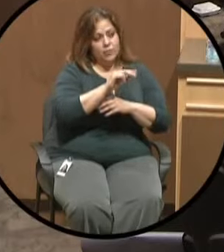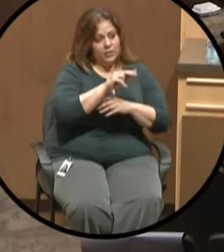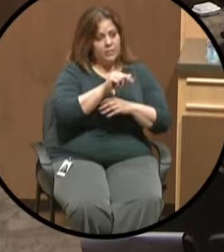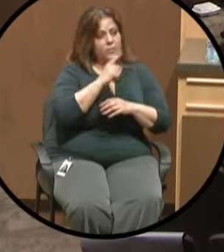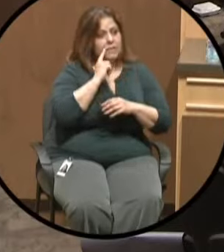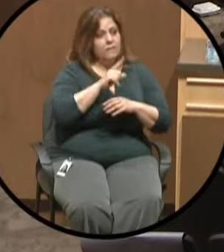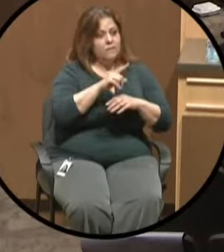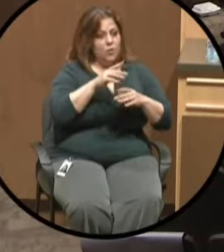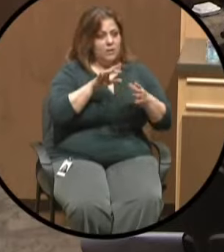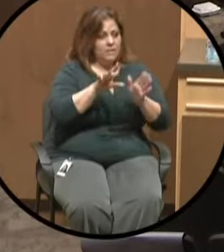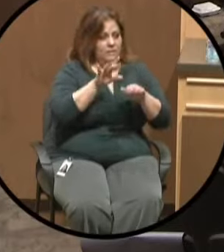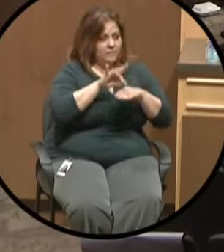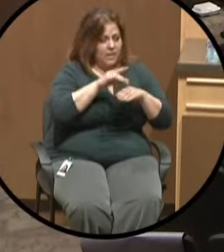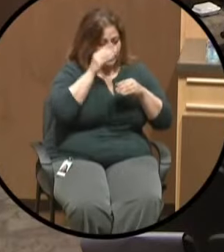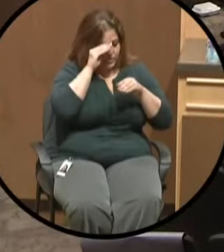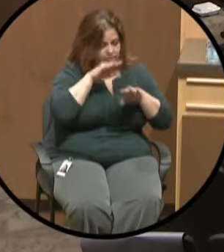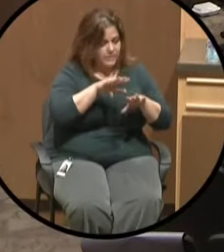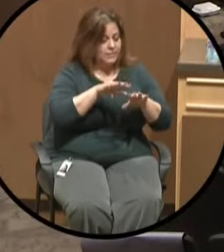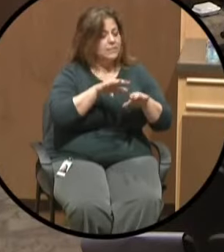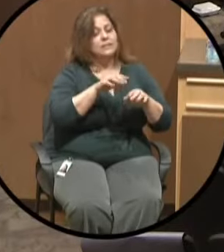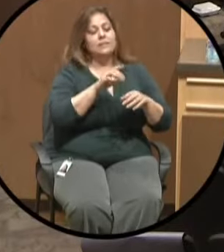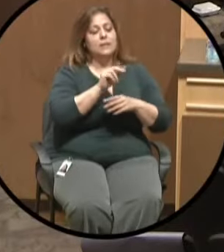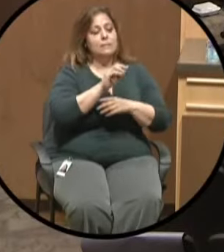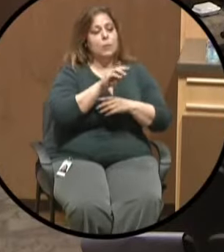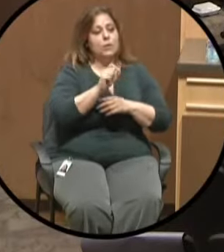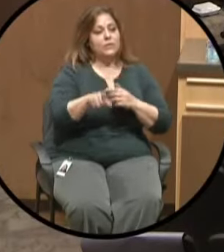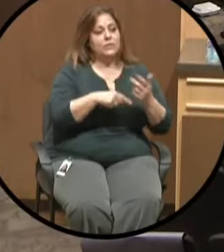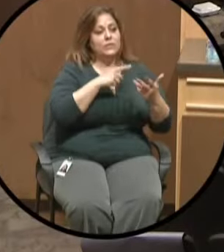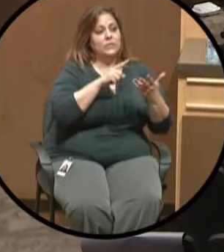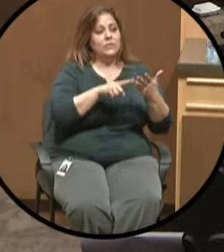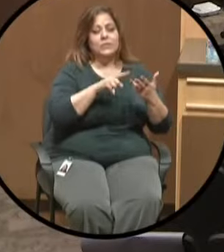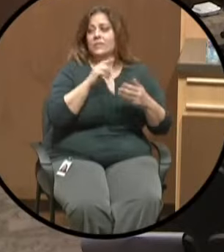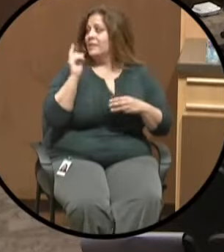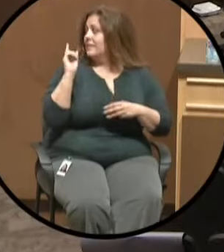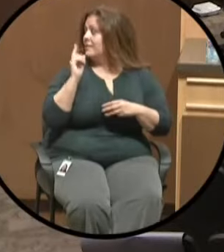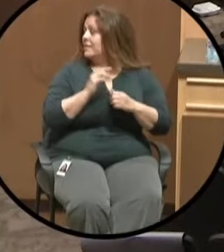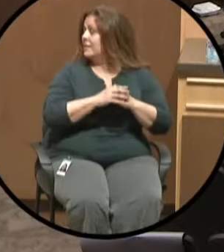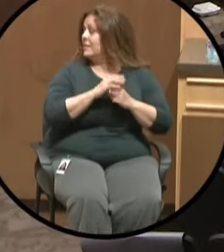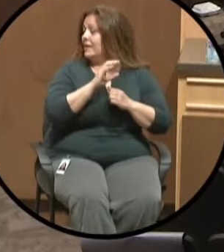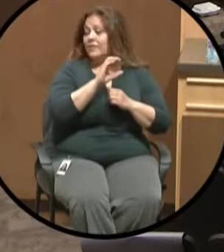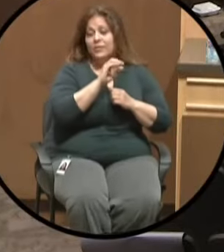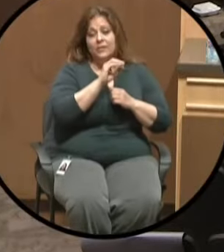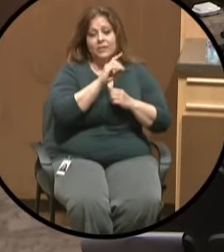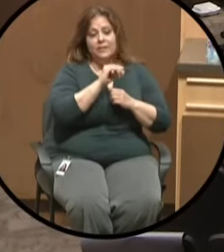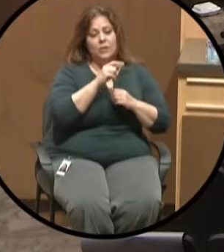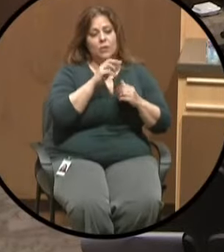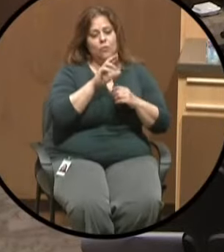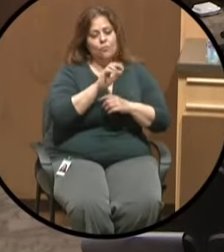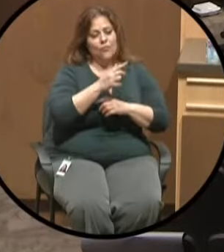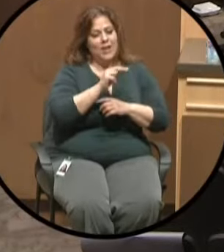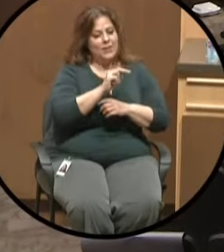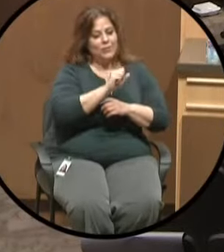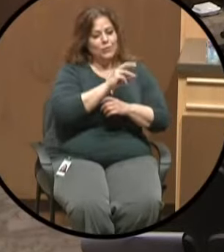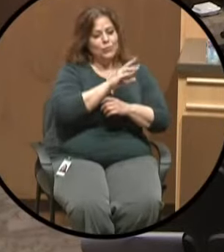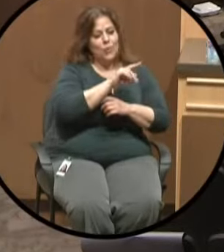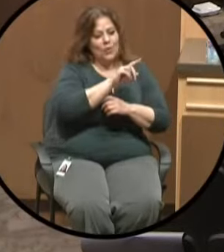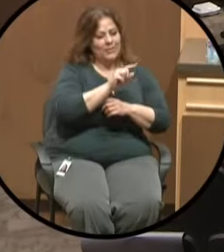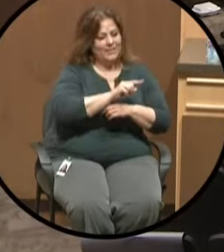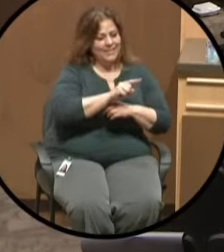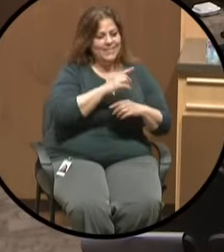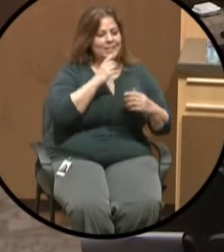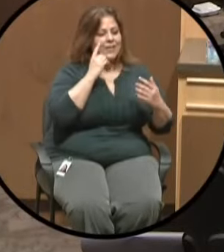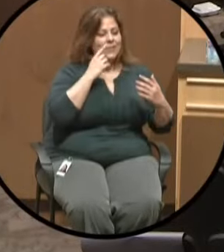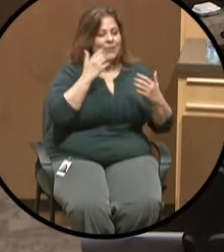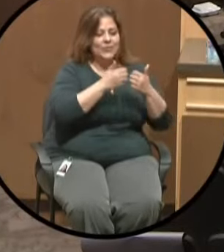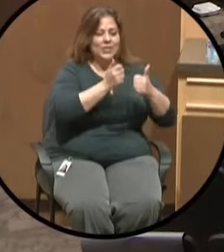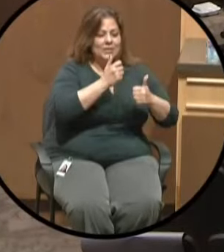Dr. Mercedes Rodriguez, OCPS pediatric physician consultant. Dr. Reagan Schwartz, chief of